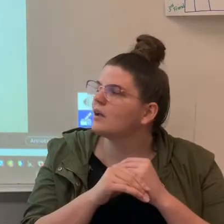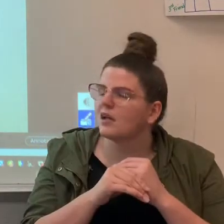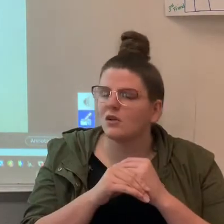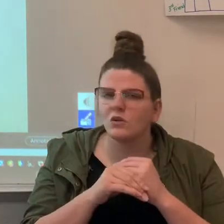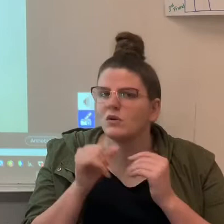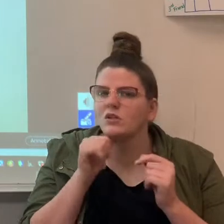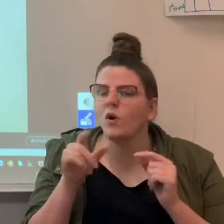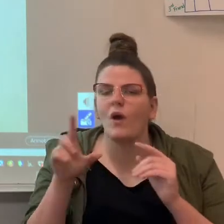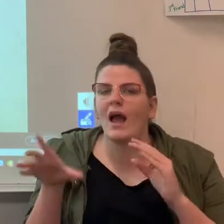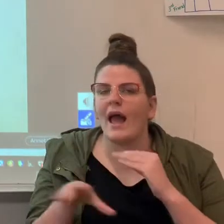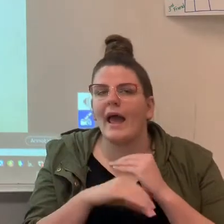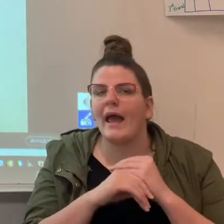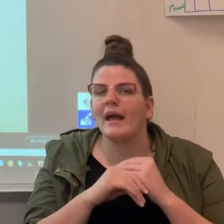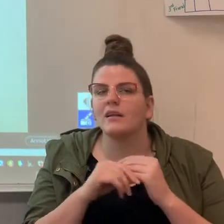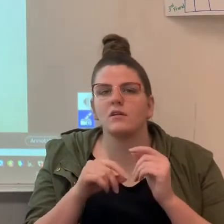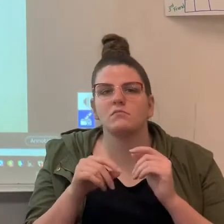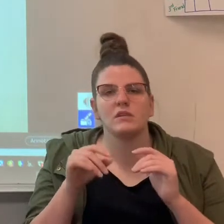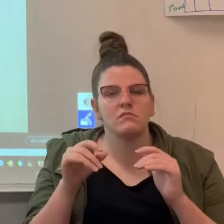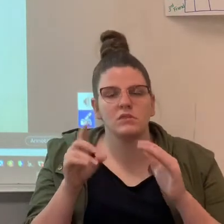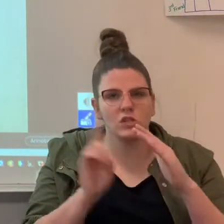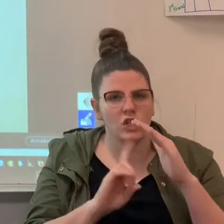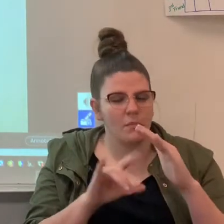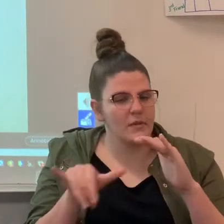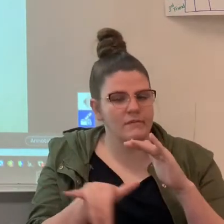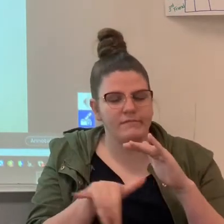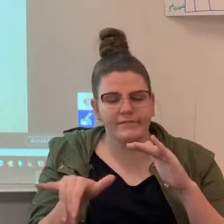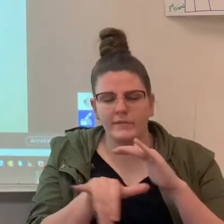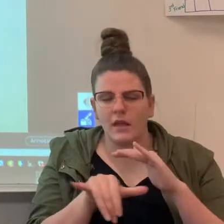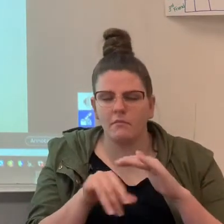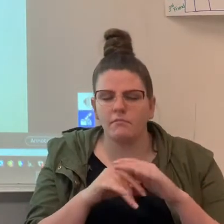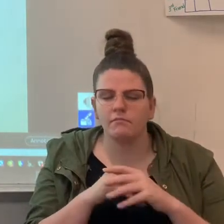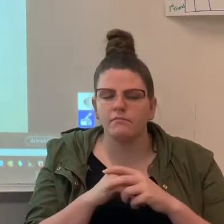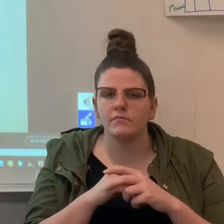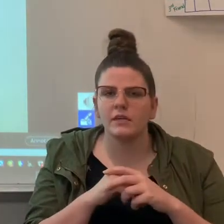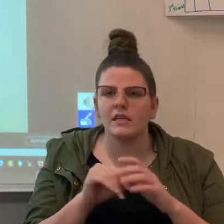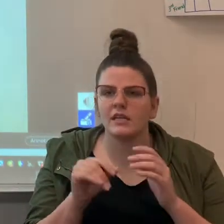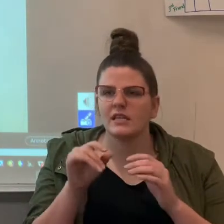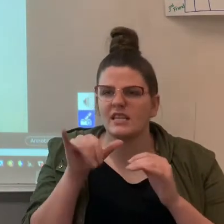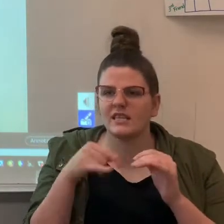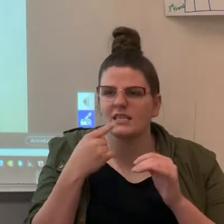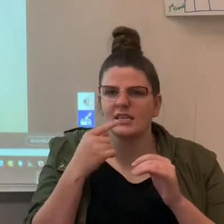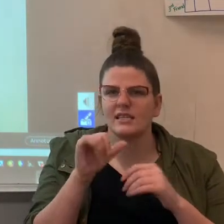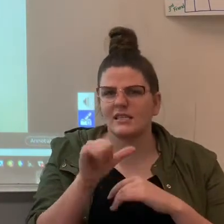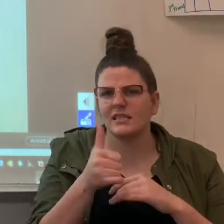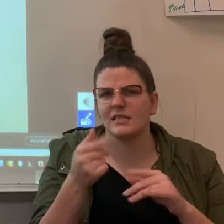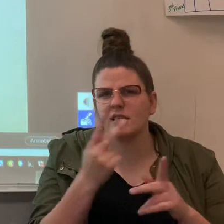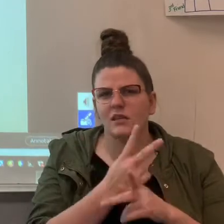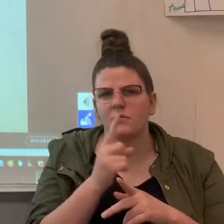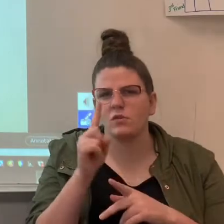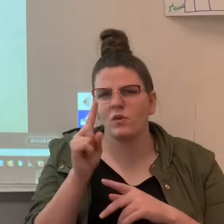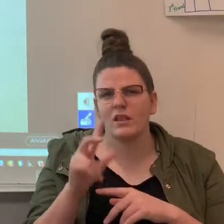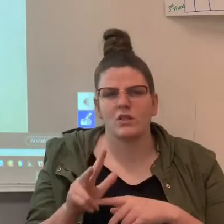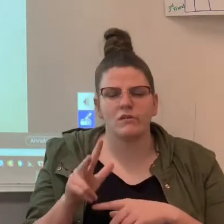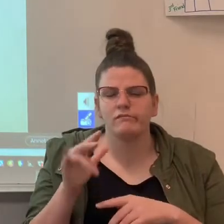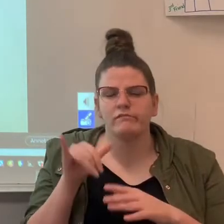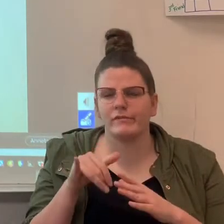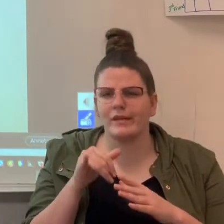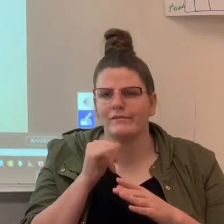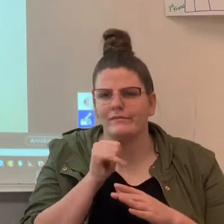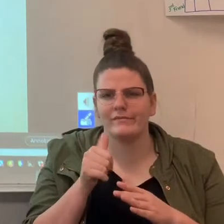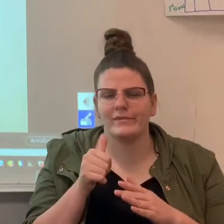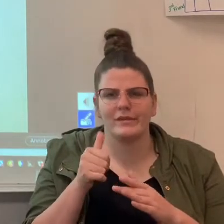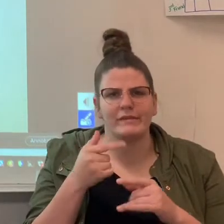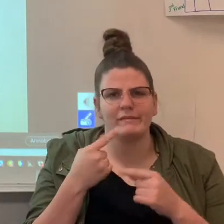correct. This one is saying 10 times 1/3, and that's not going to work. This